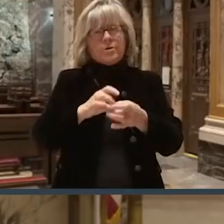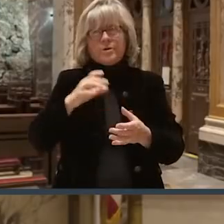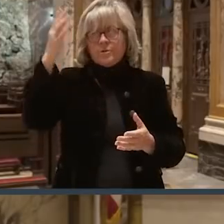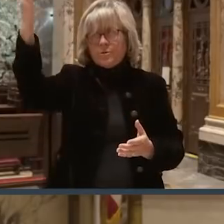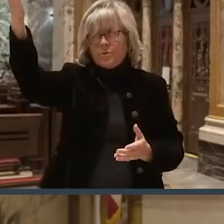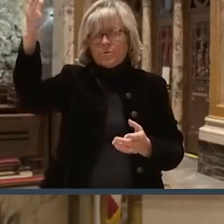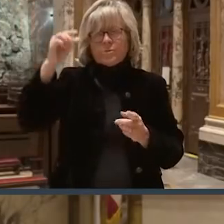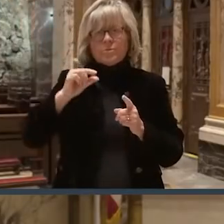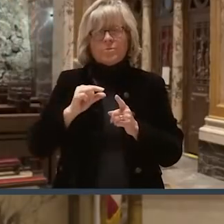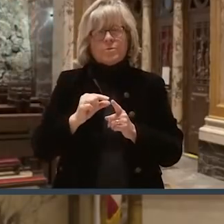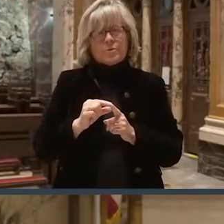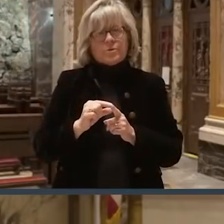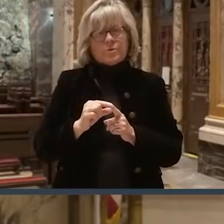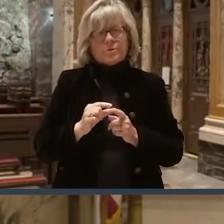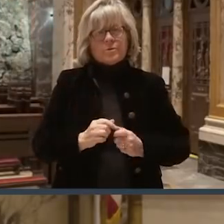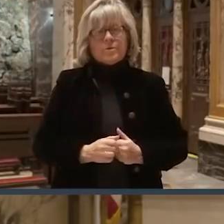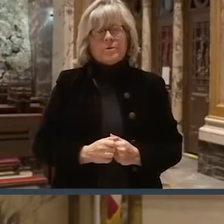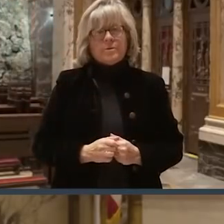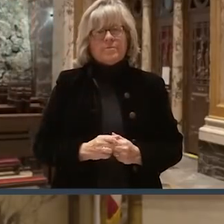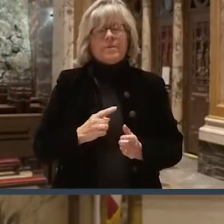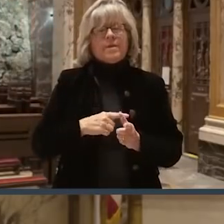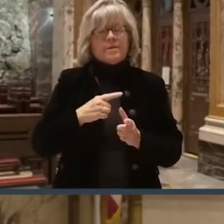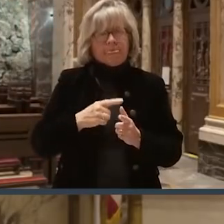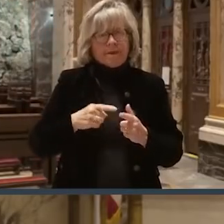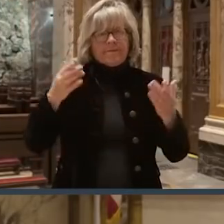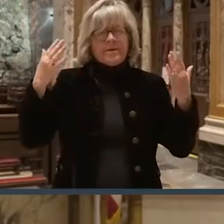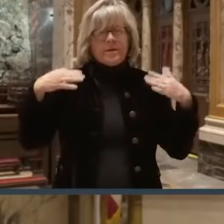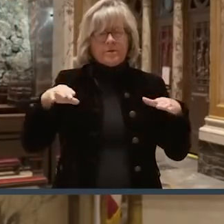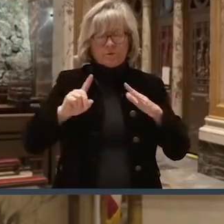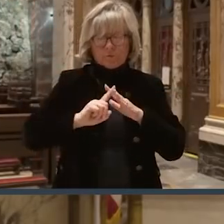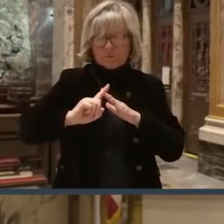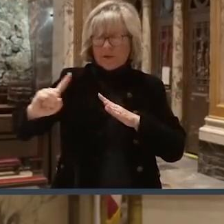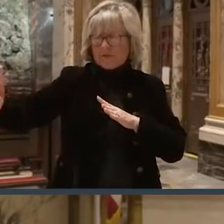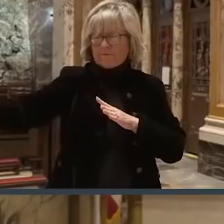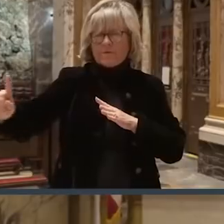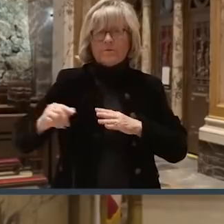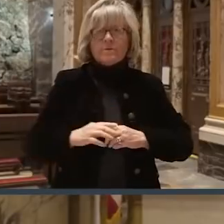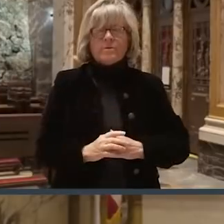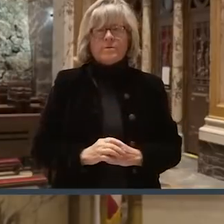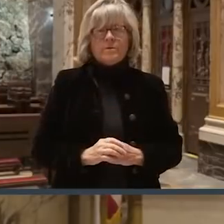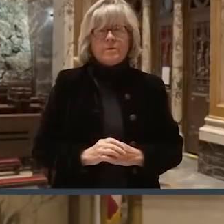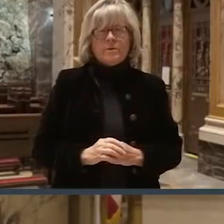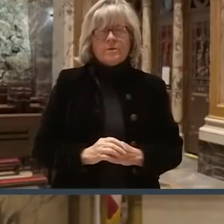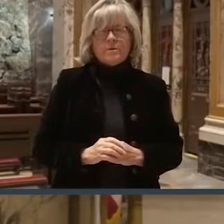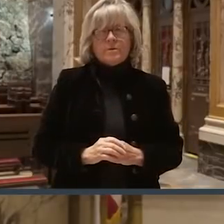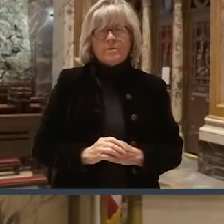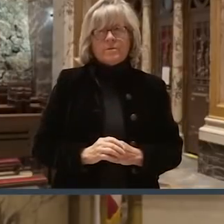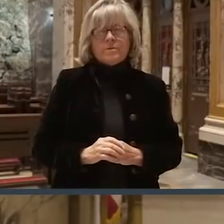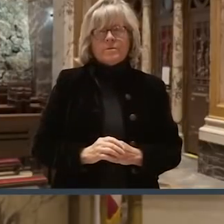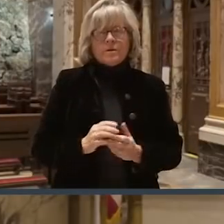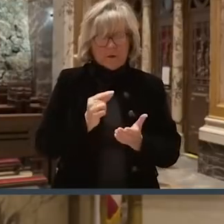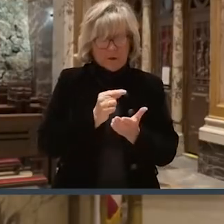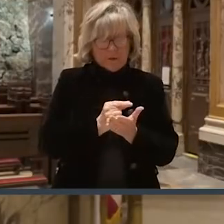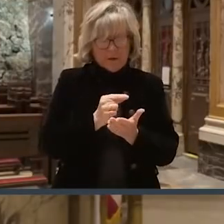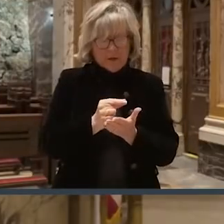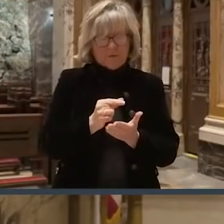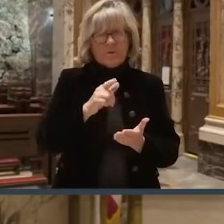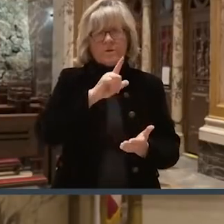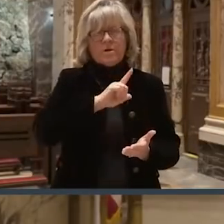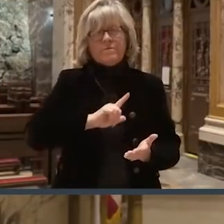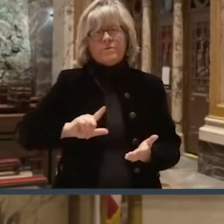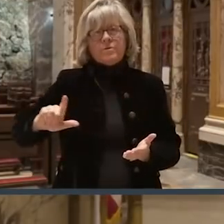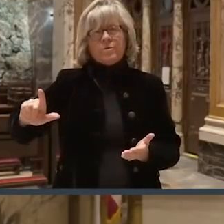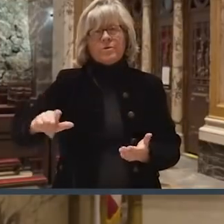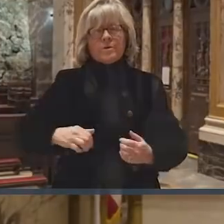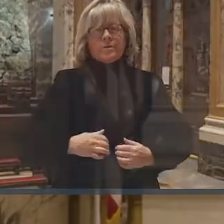your word." Then the angel departed from her. The Gospel of